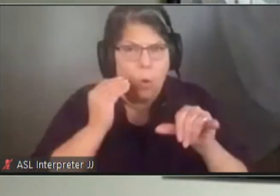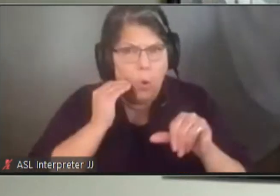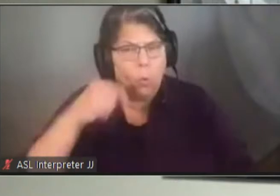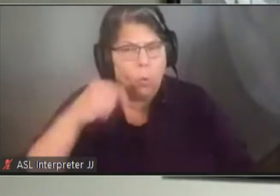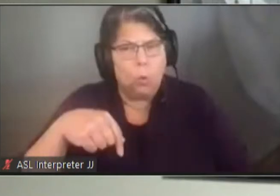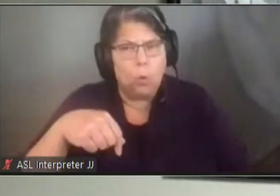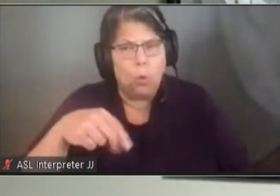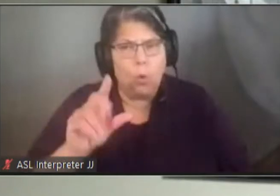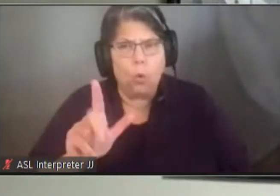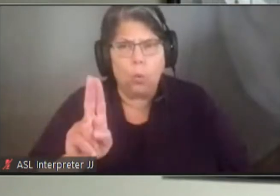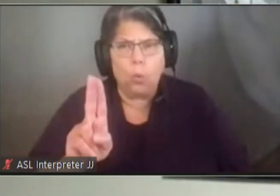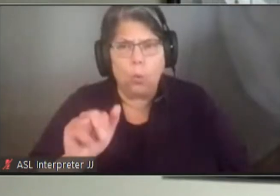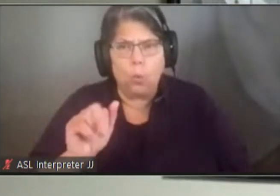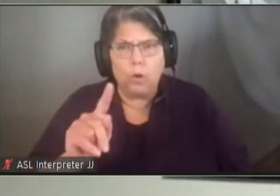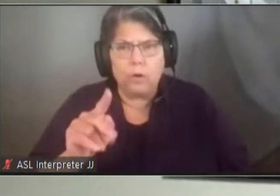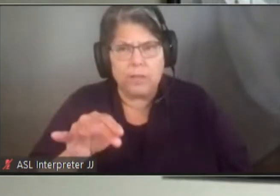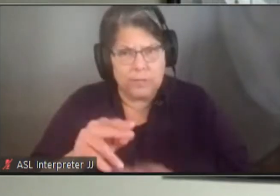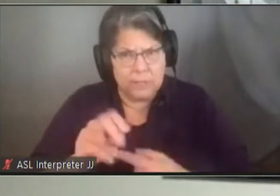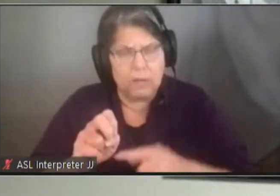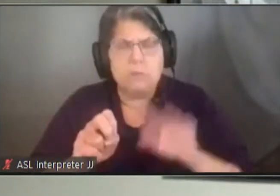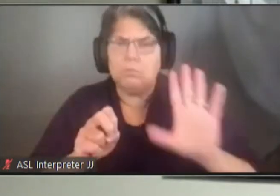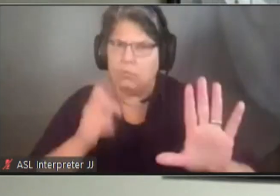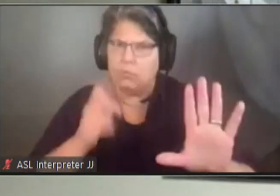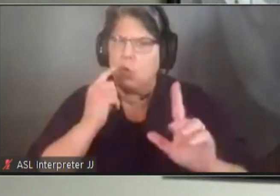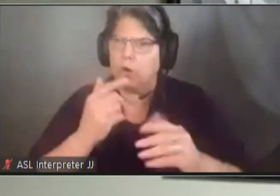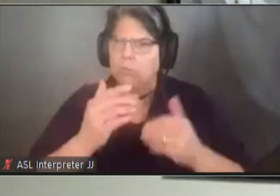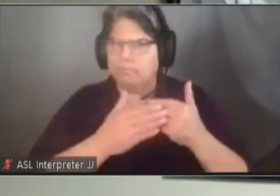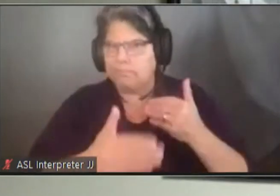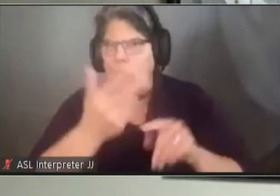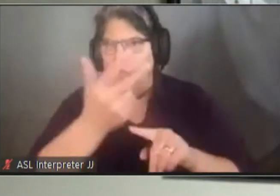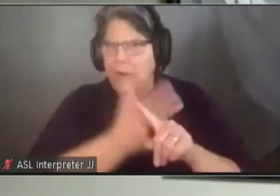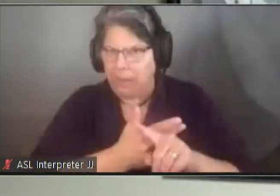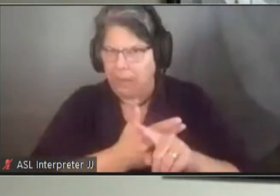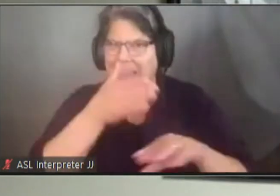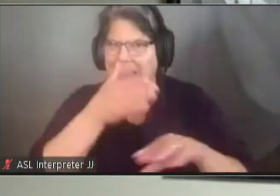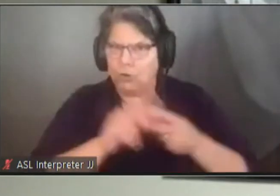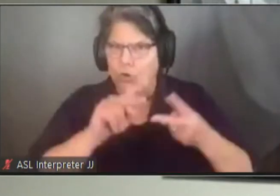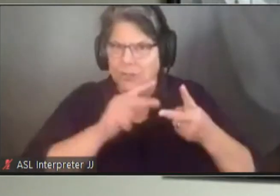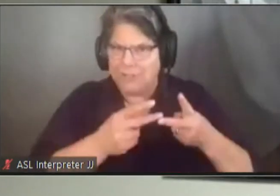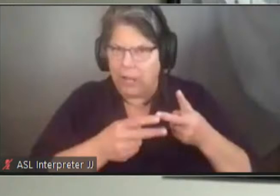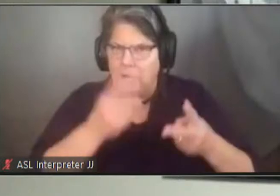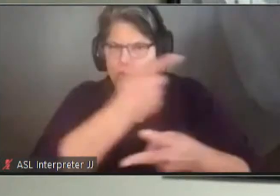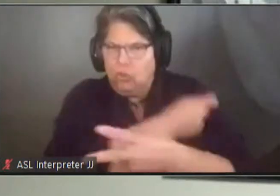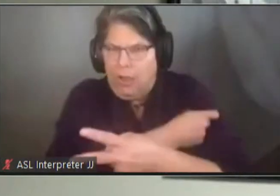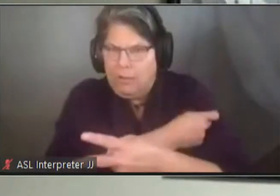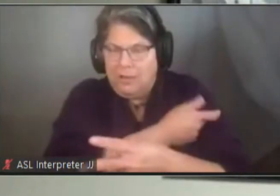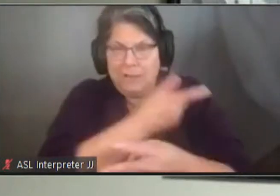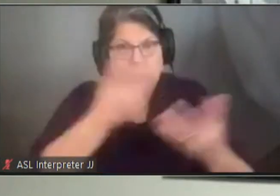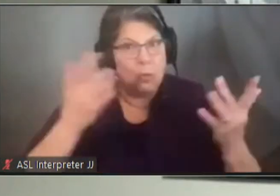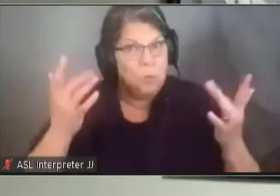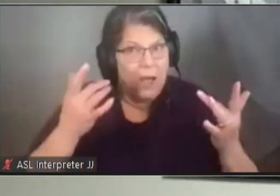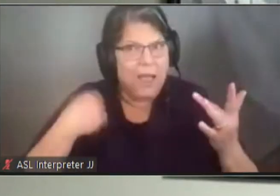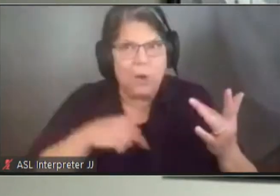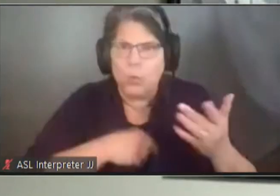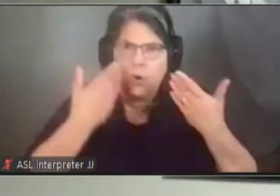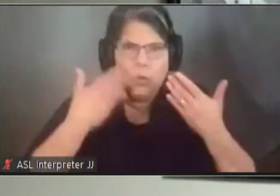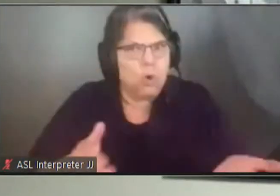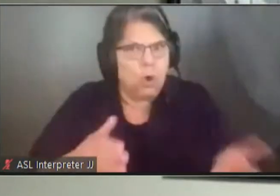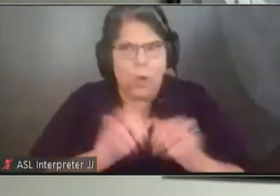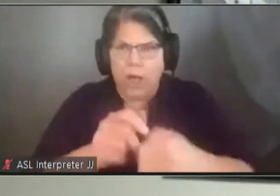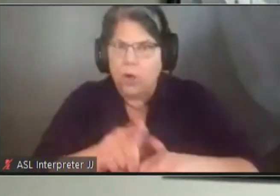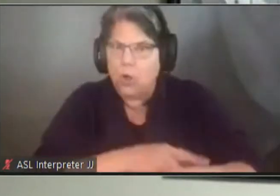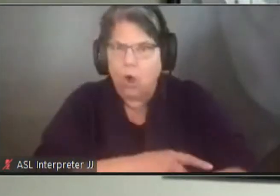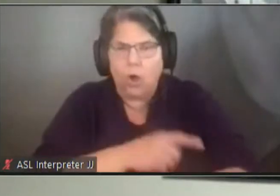lasts for 3 months. As we learn more about how long these vaccines and the immunity lasts, this